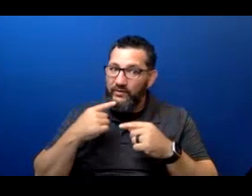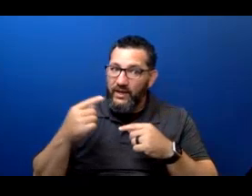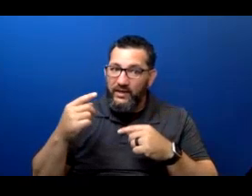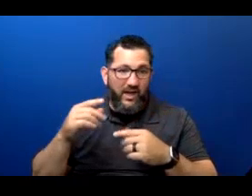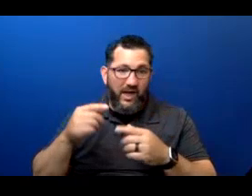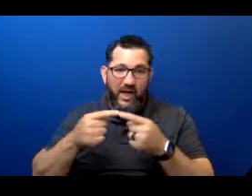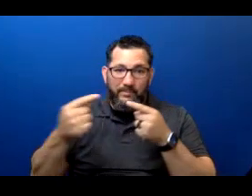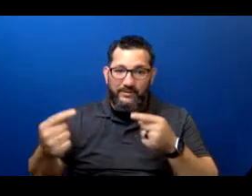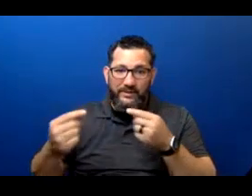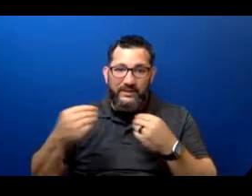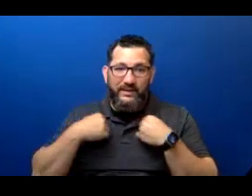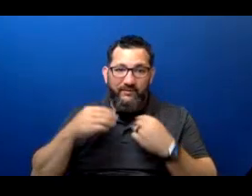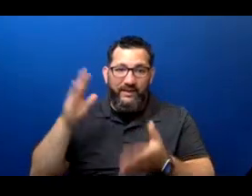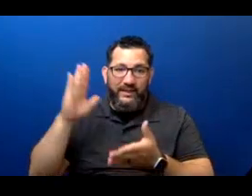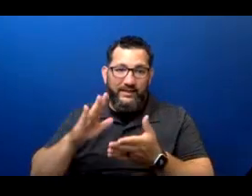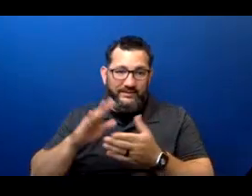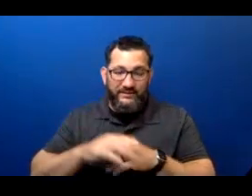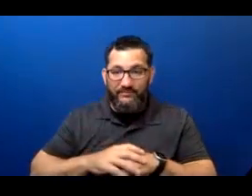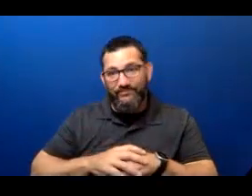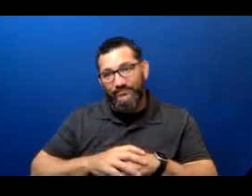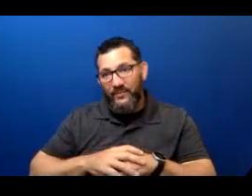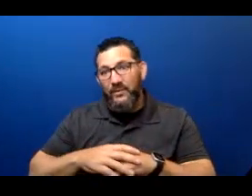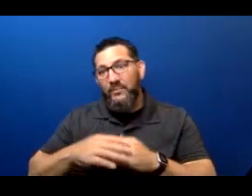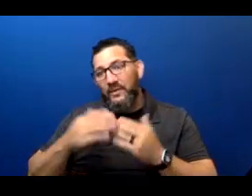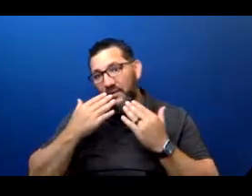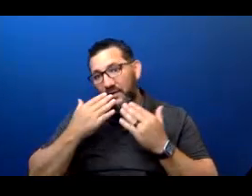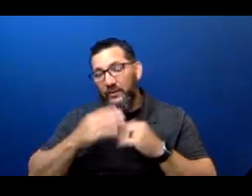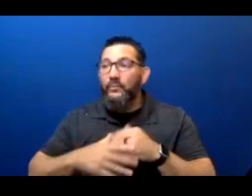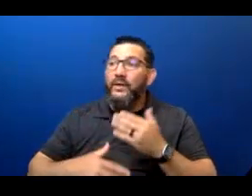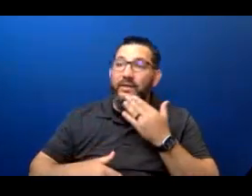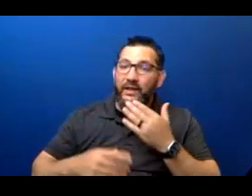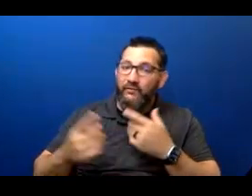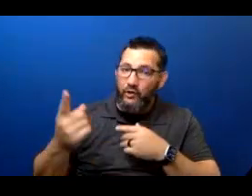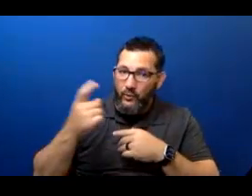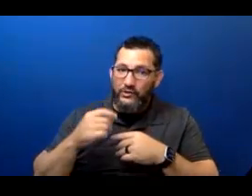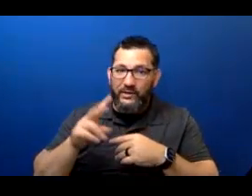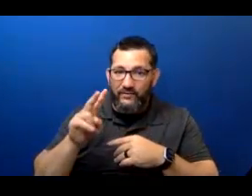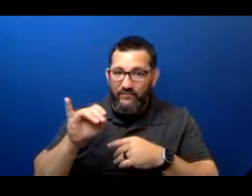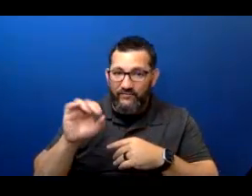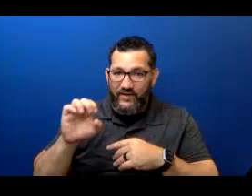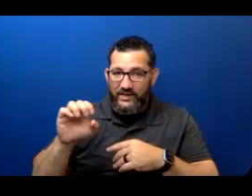Thank you. But I appreciate the question. Thank you, Vice Chair.